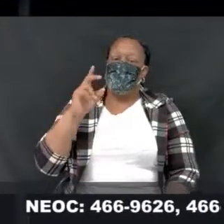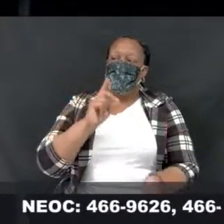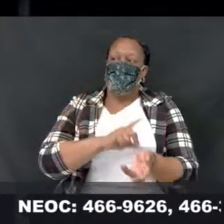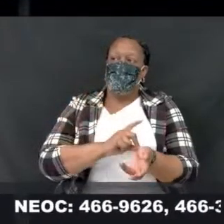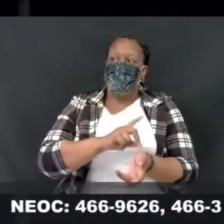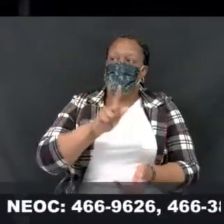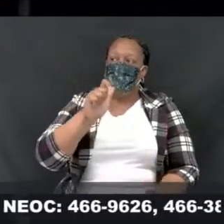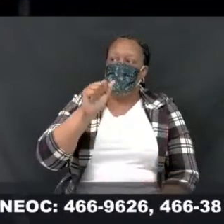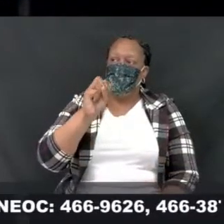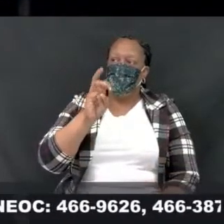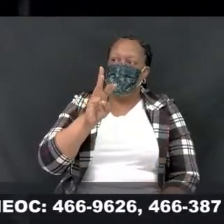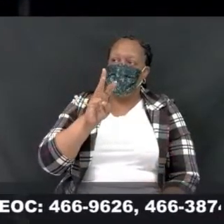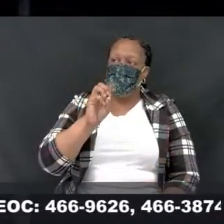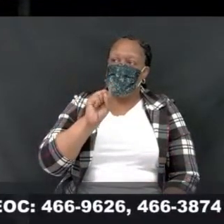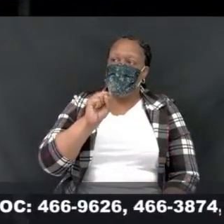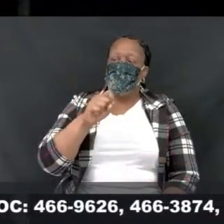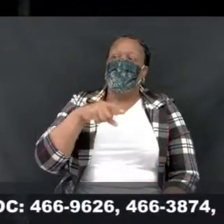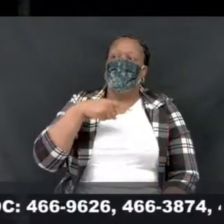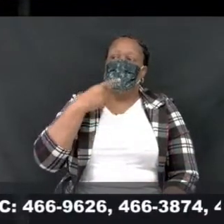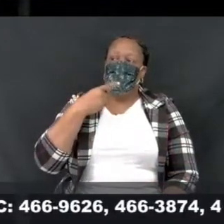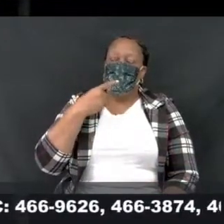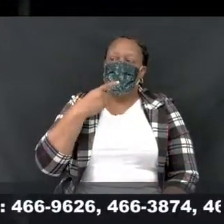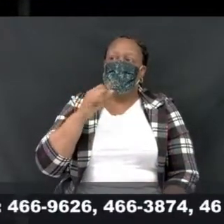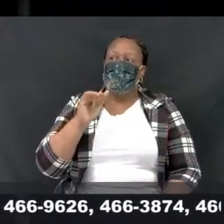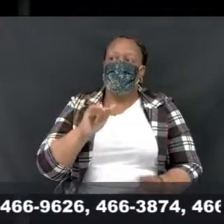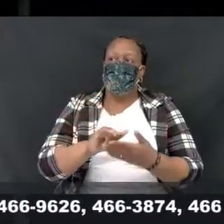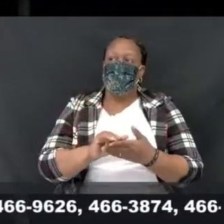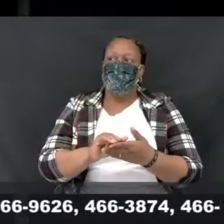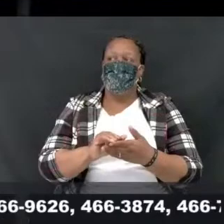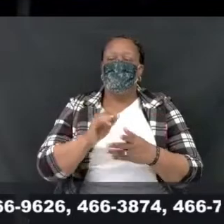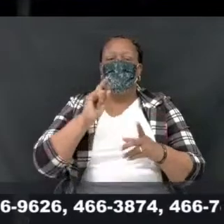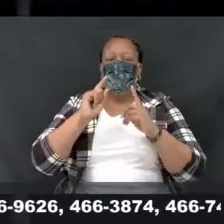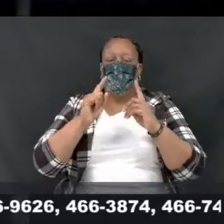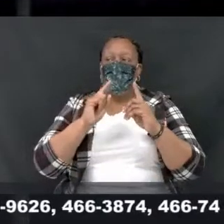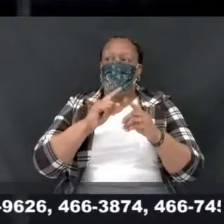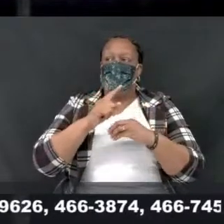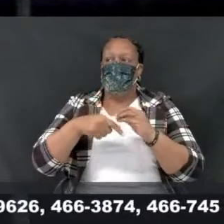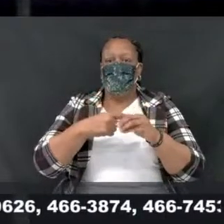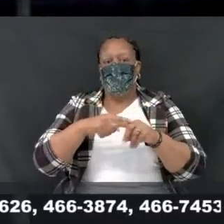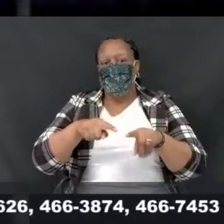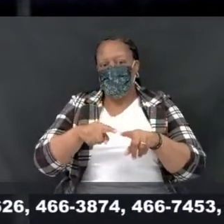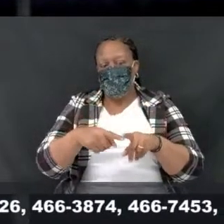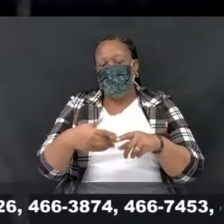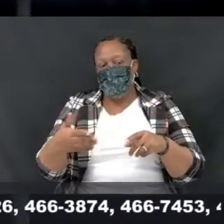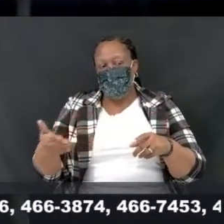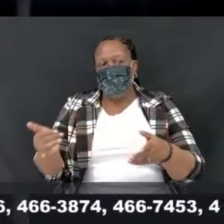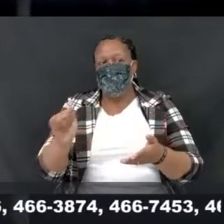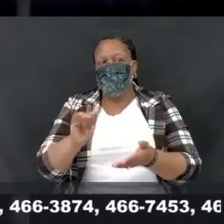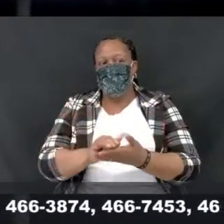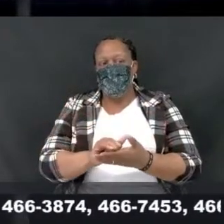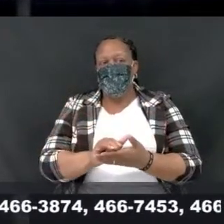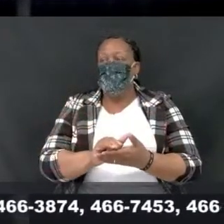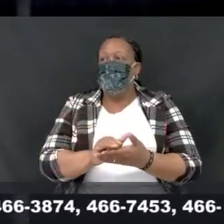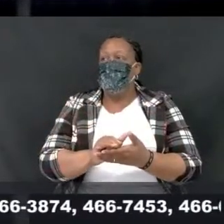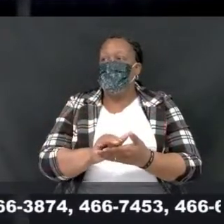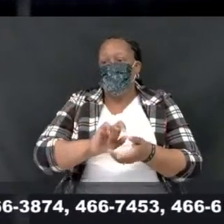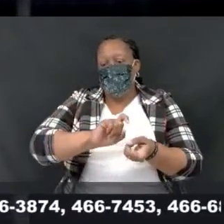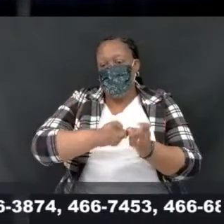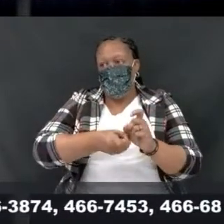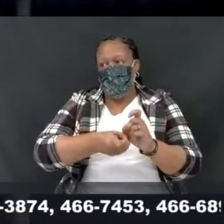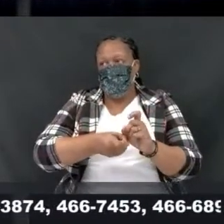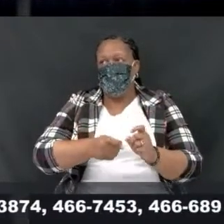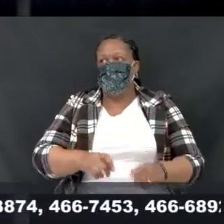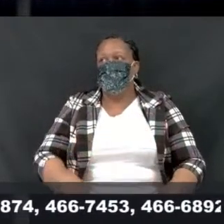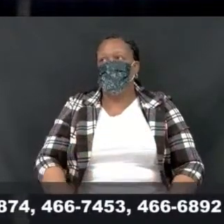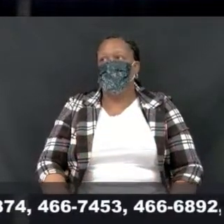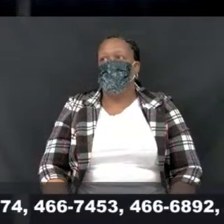that we would have made some recommendation as we continue to ease. So a lot of persons were calling about